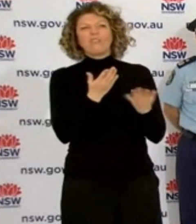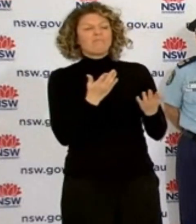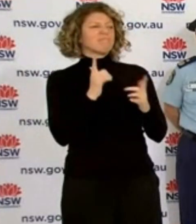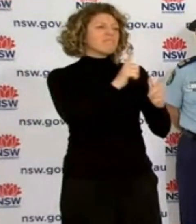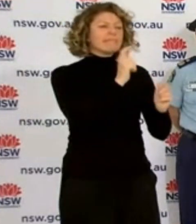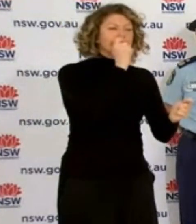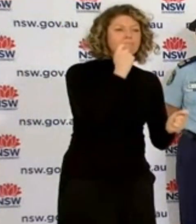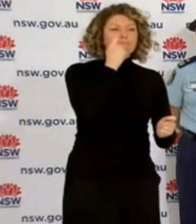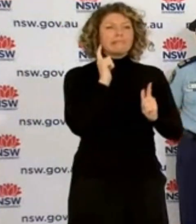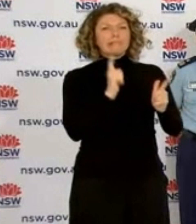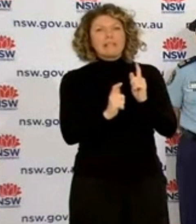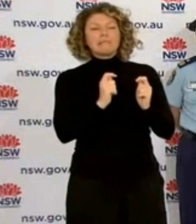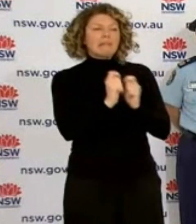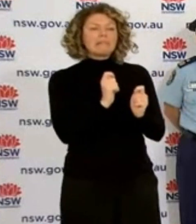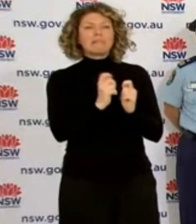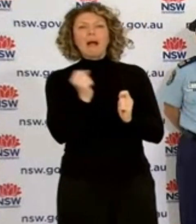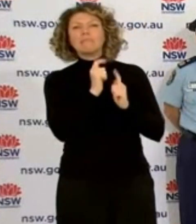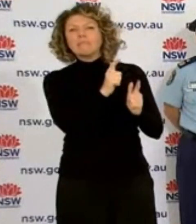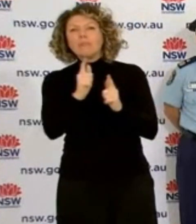team that is working day and night.